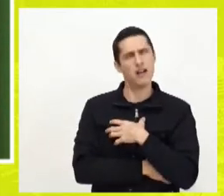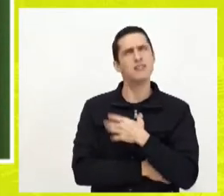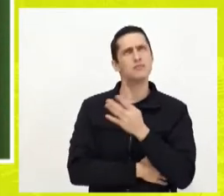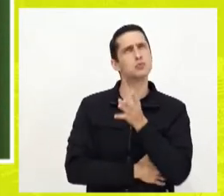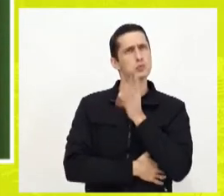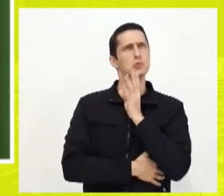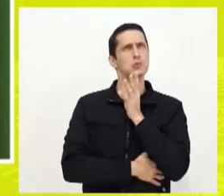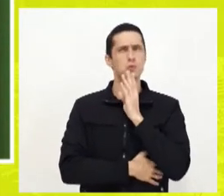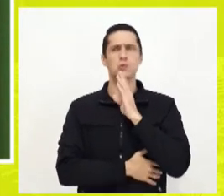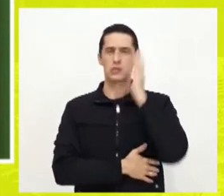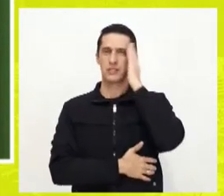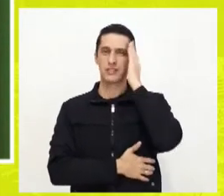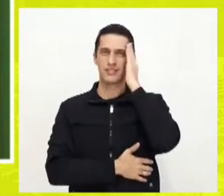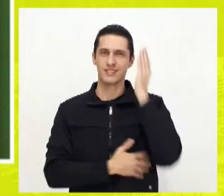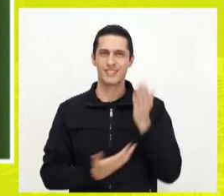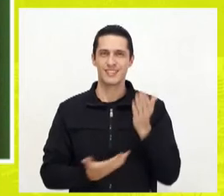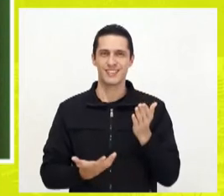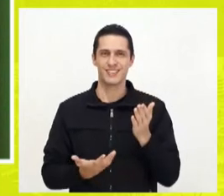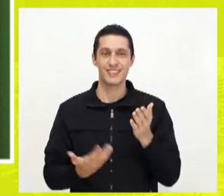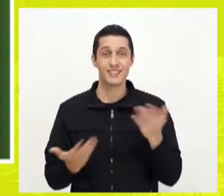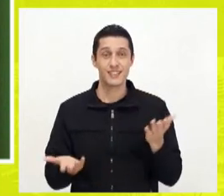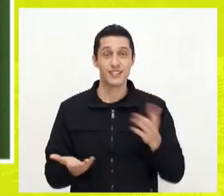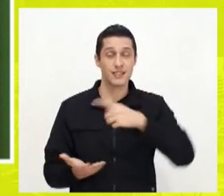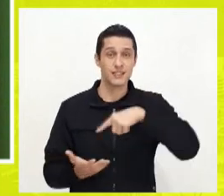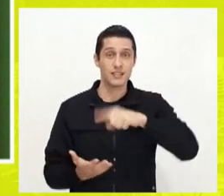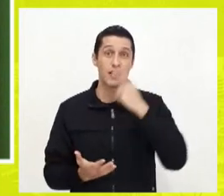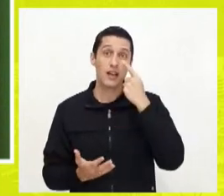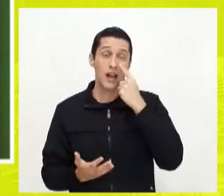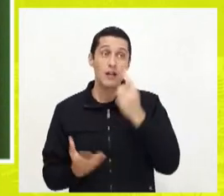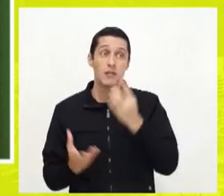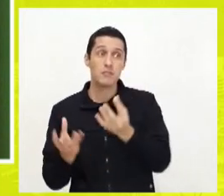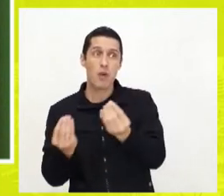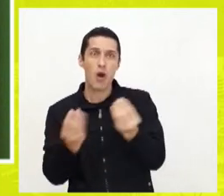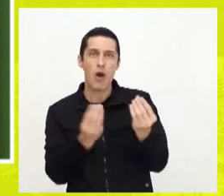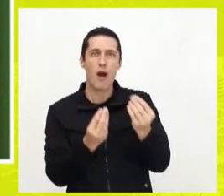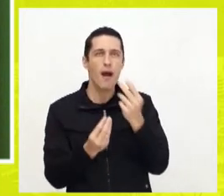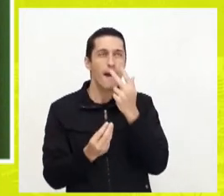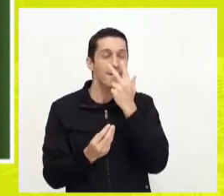because we have seen it many times